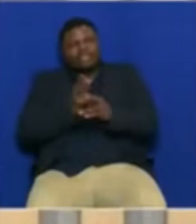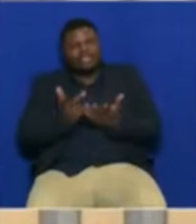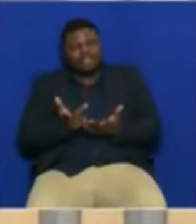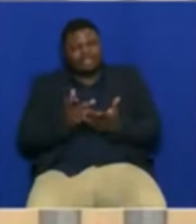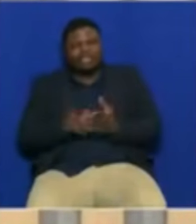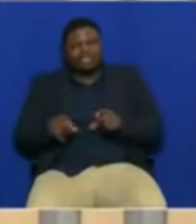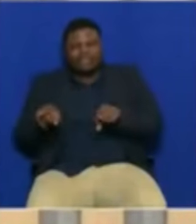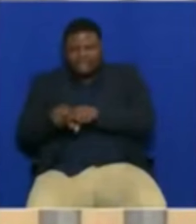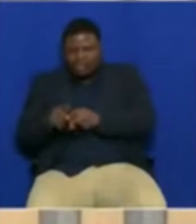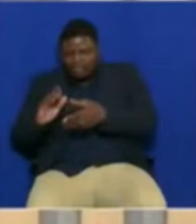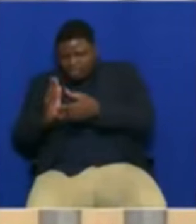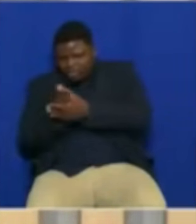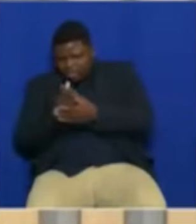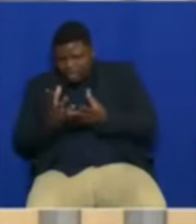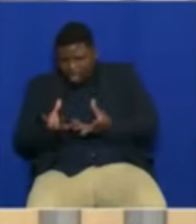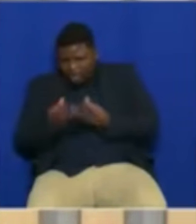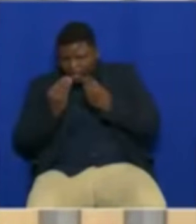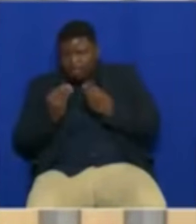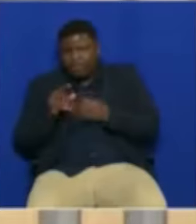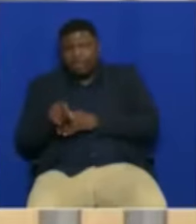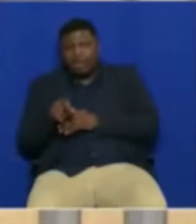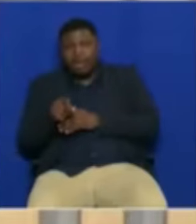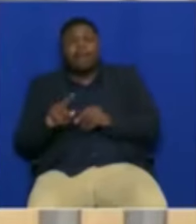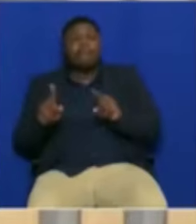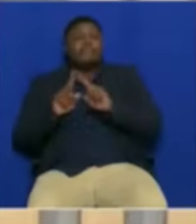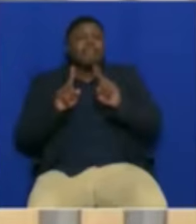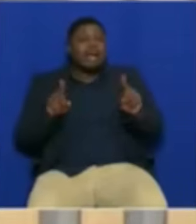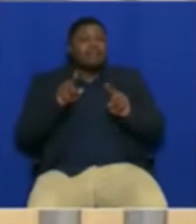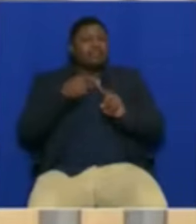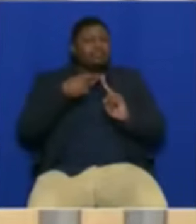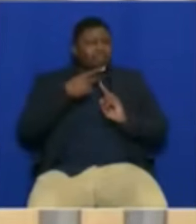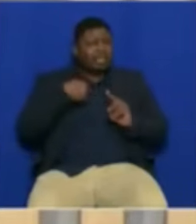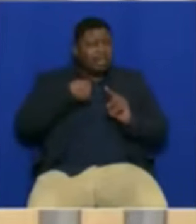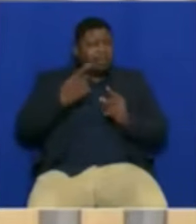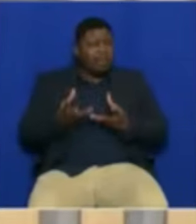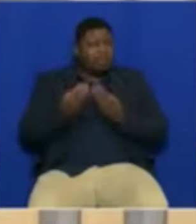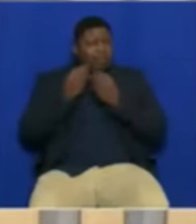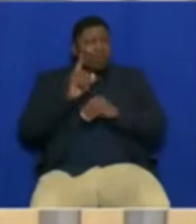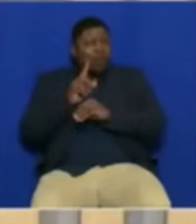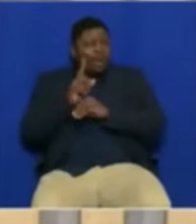and I found that the disciplinary report was actually,